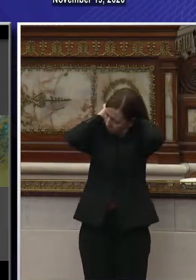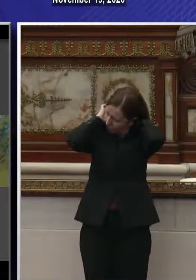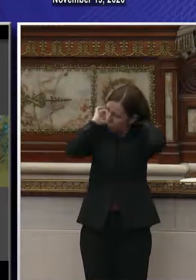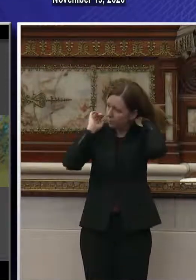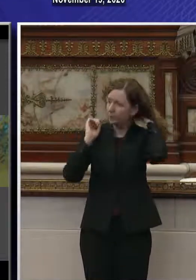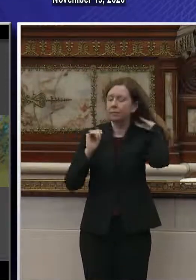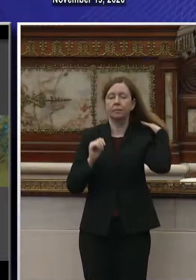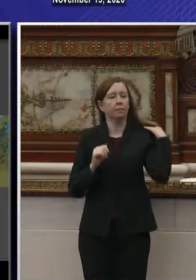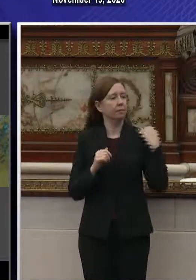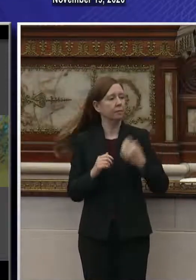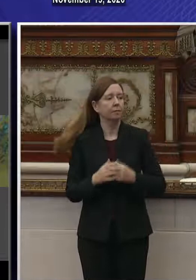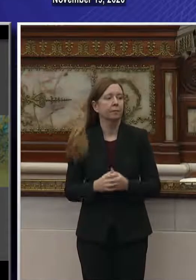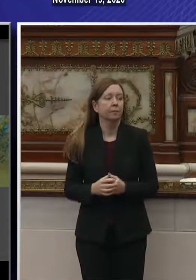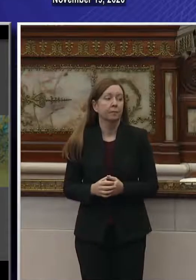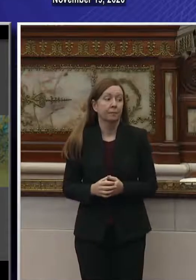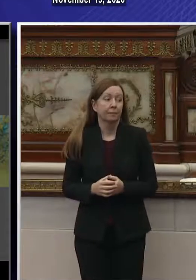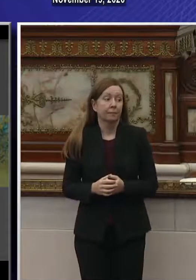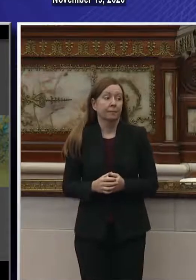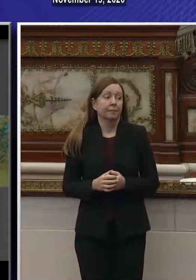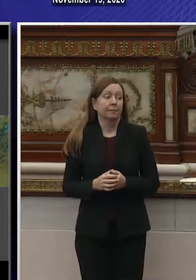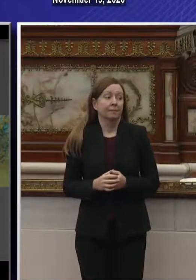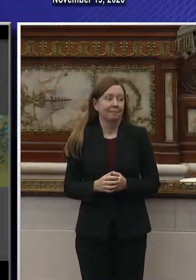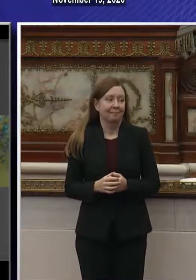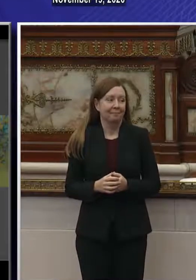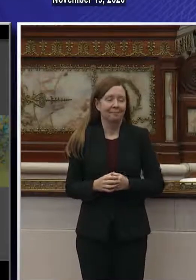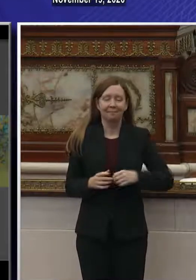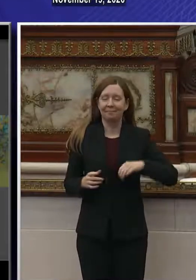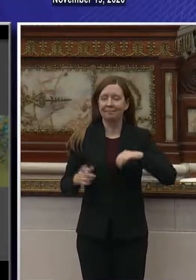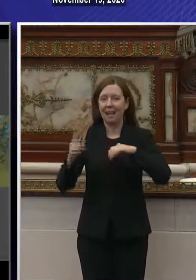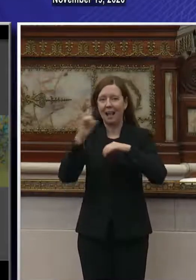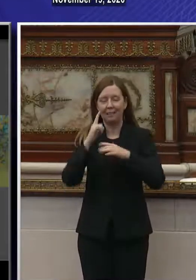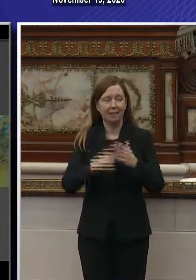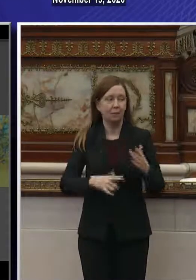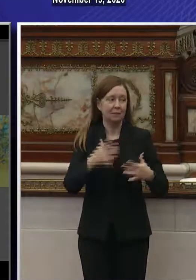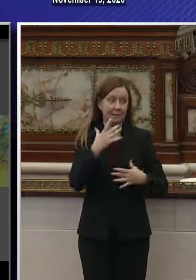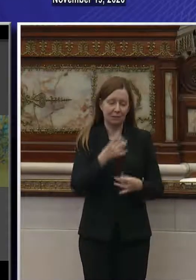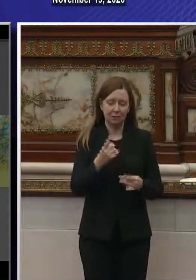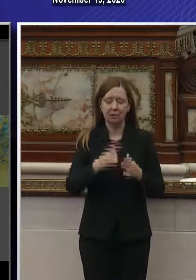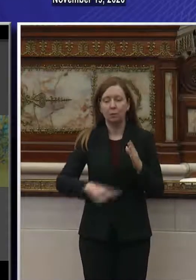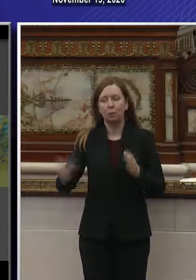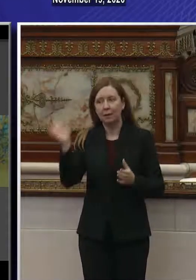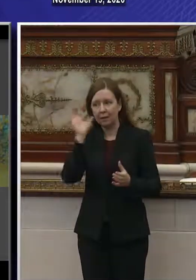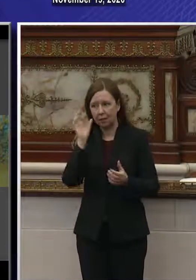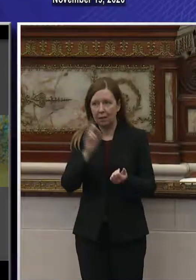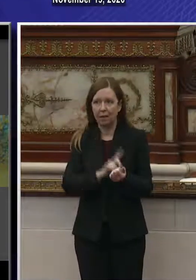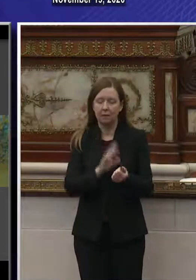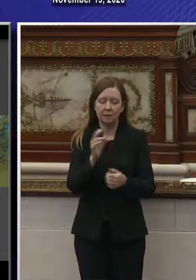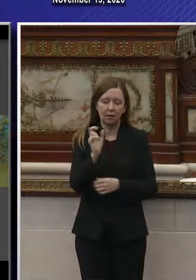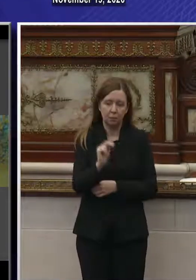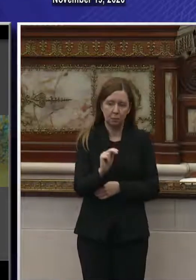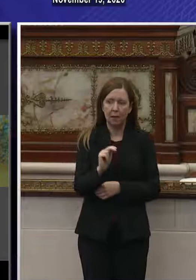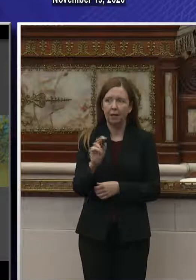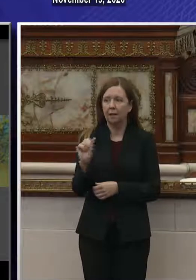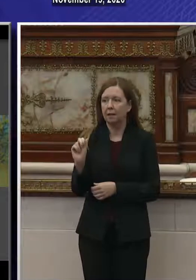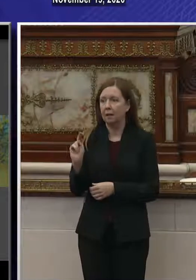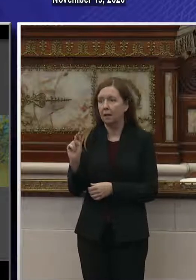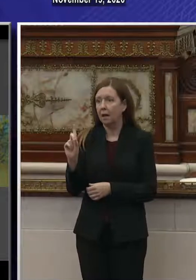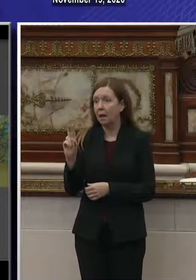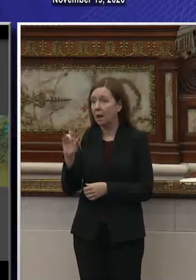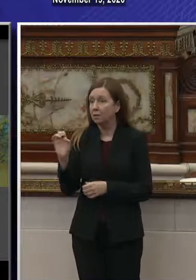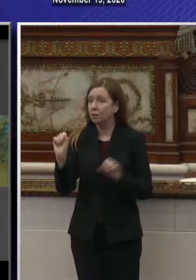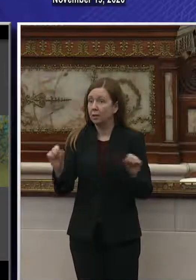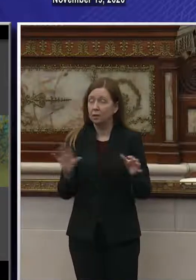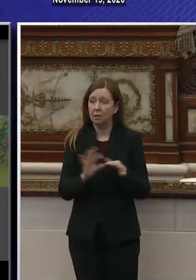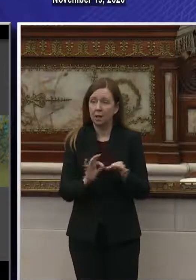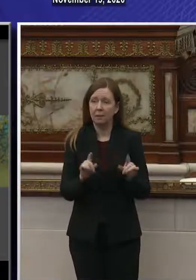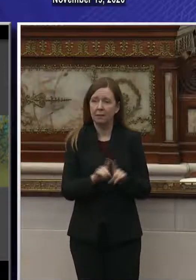So I think what's interesting and what we're hearing, and I think Dr. Brennan and Andre could comment on this too, is on